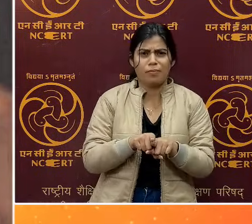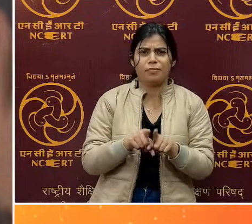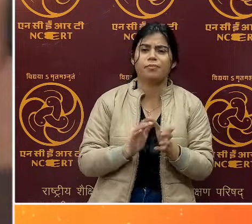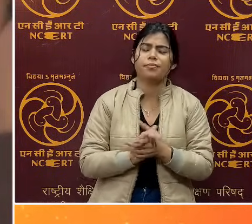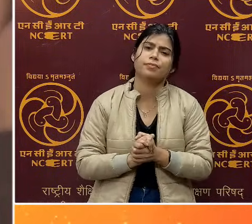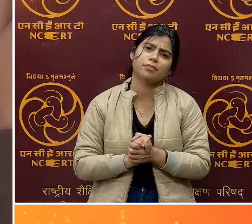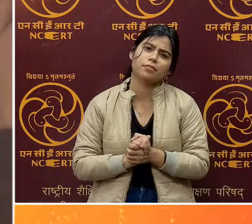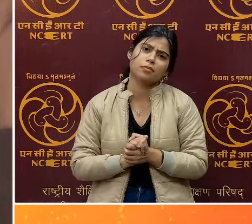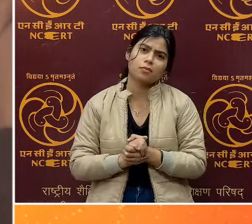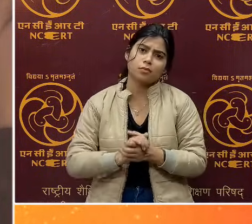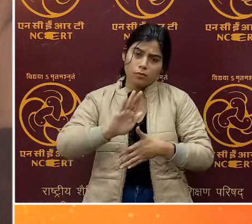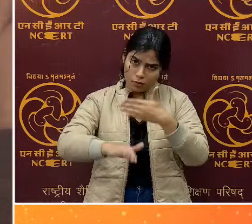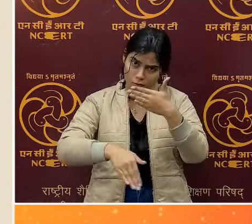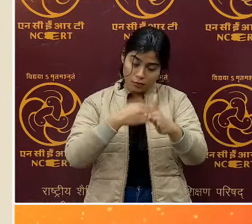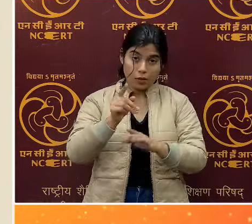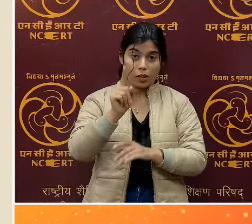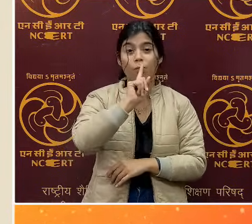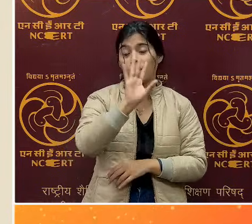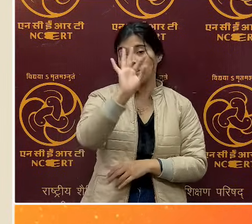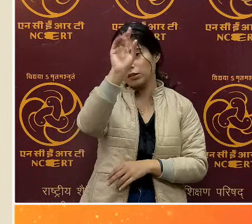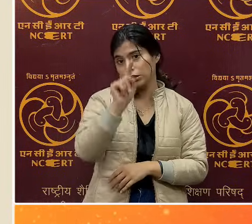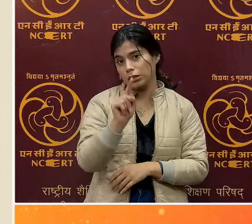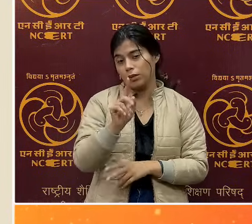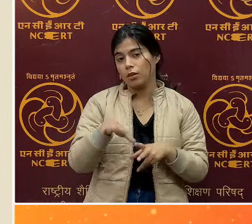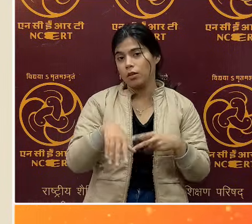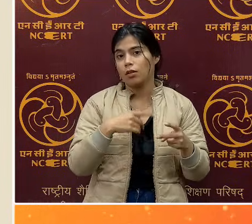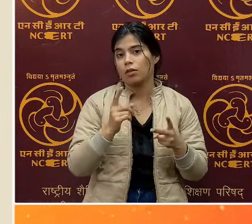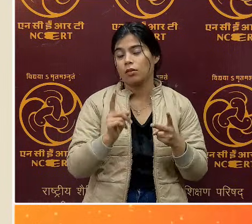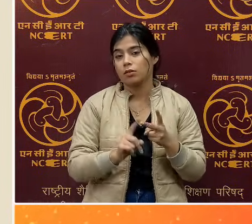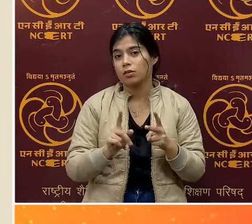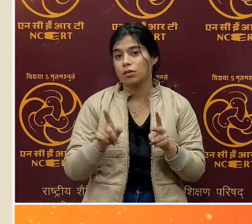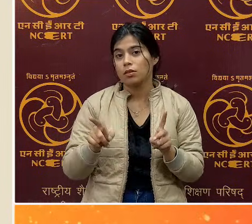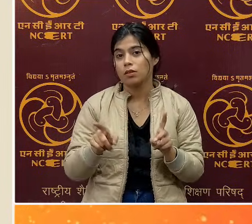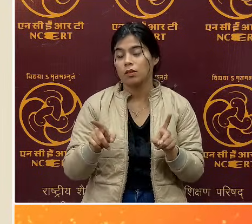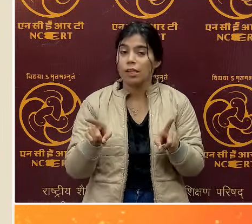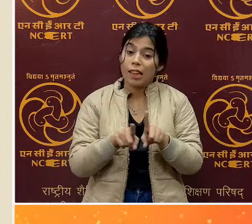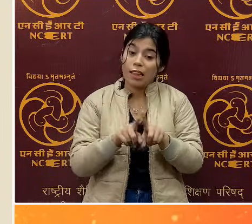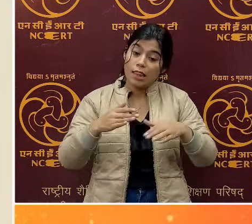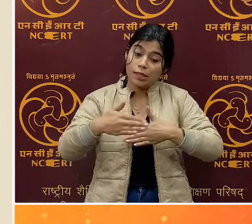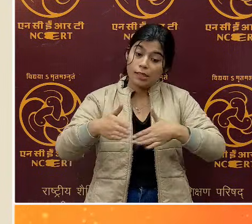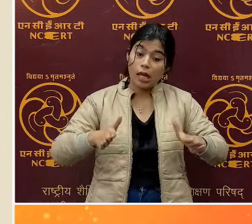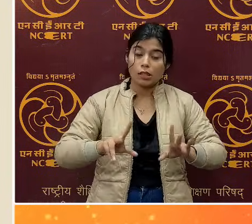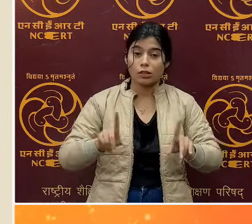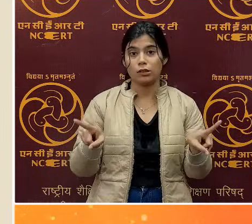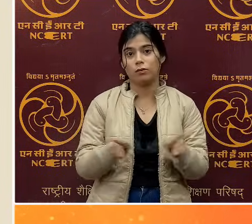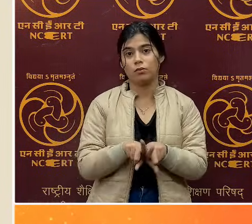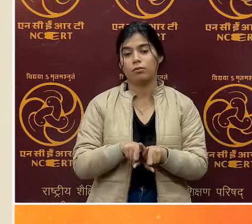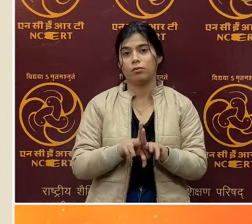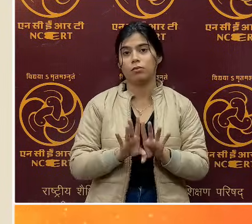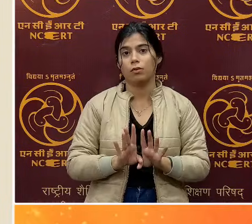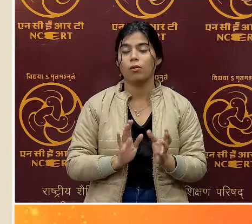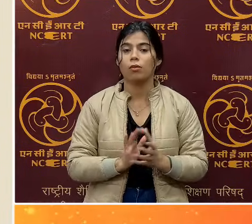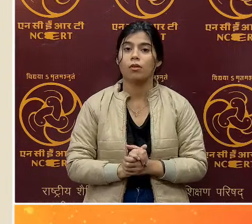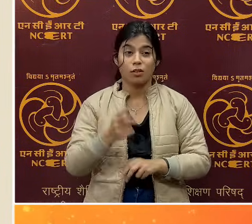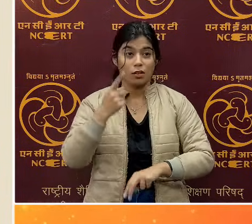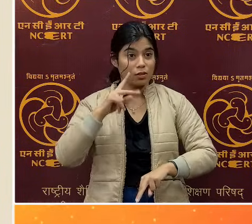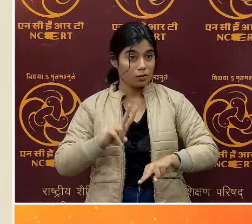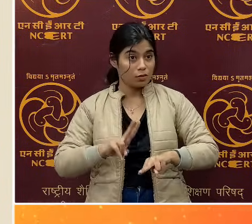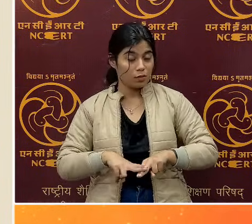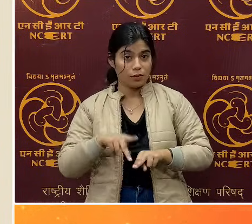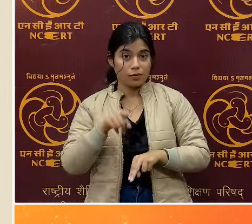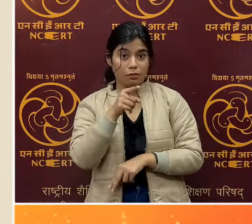Okay. Now next characteristics property is what? It is of the same size. Say if you